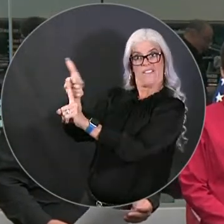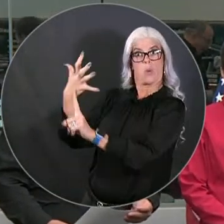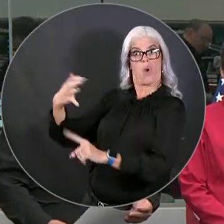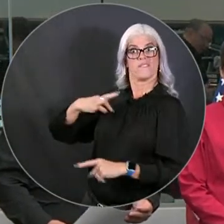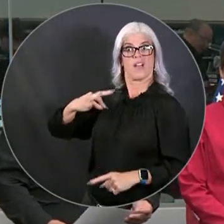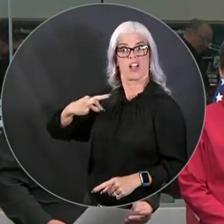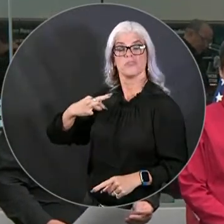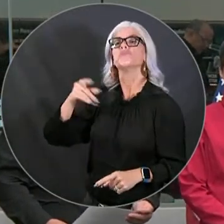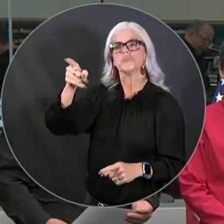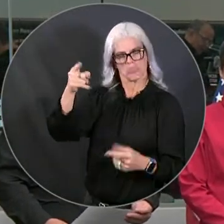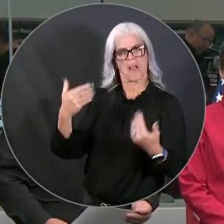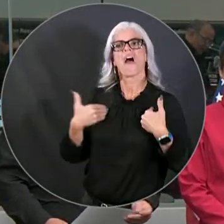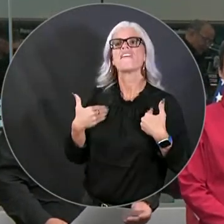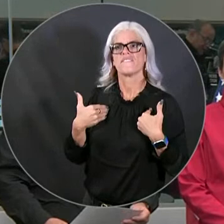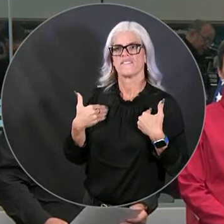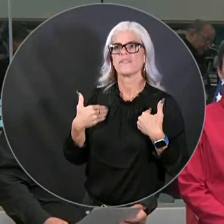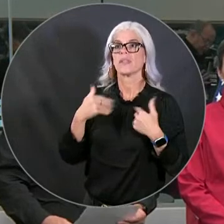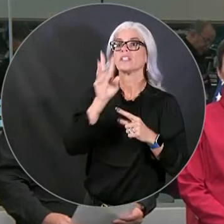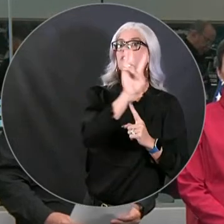at